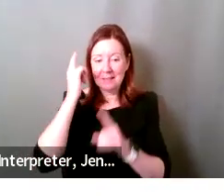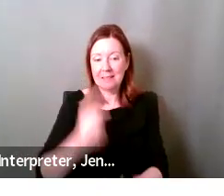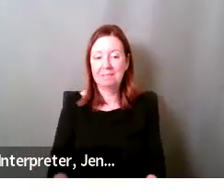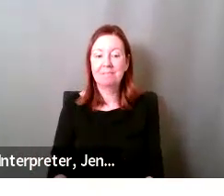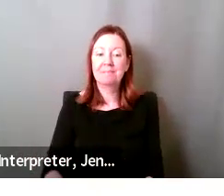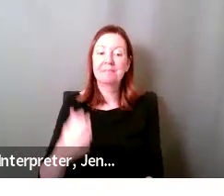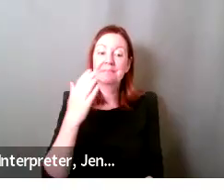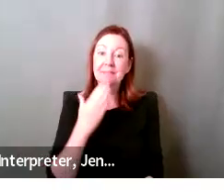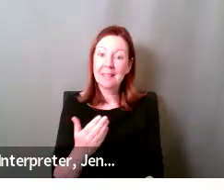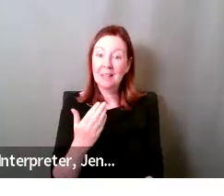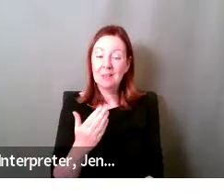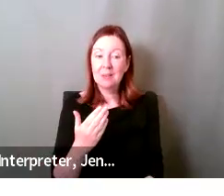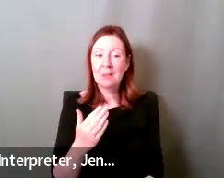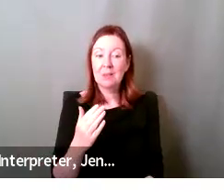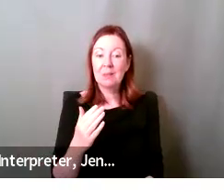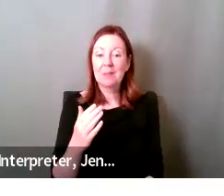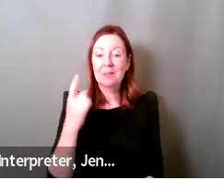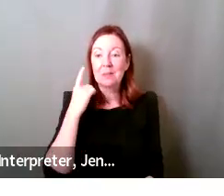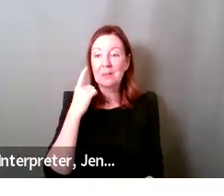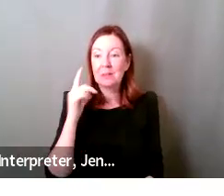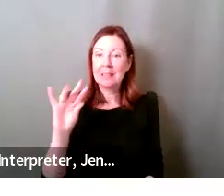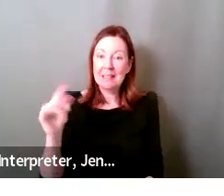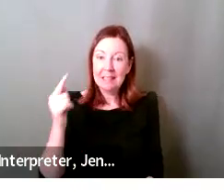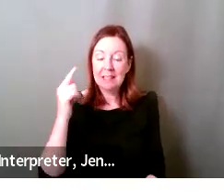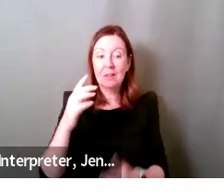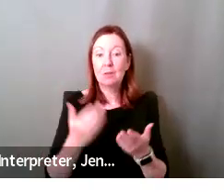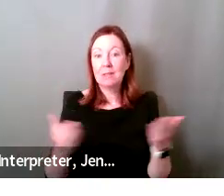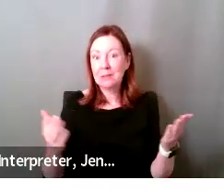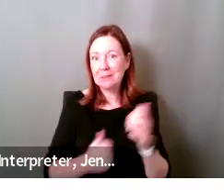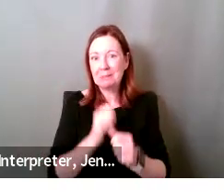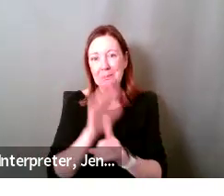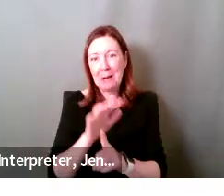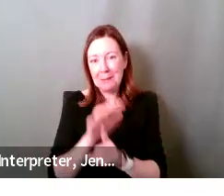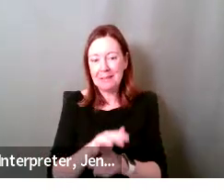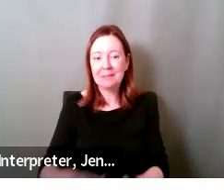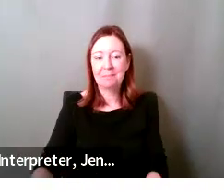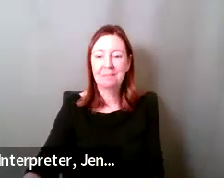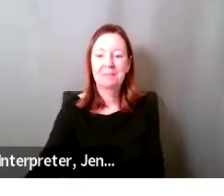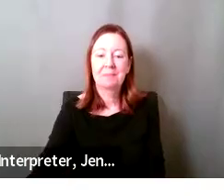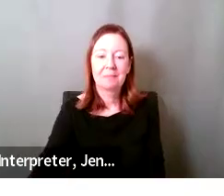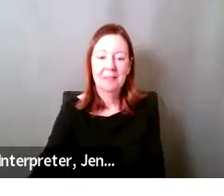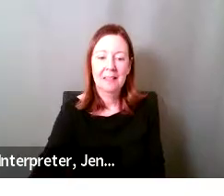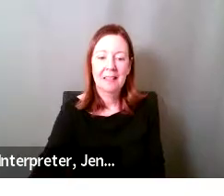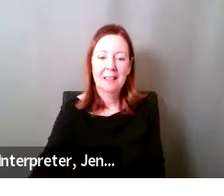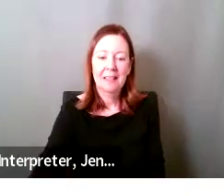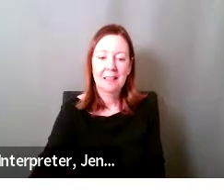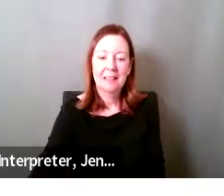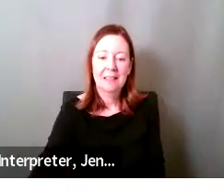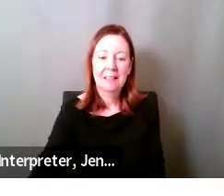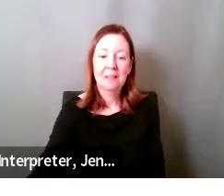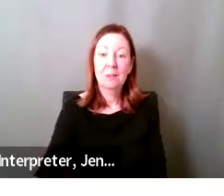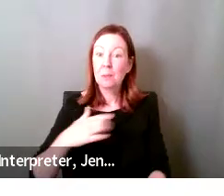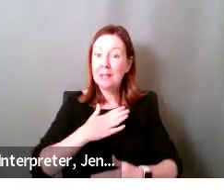Thank you, King. As always, the resource section is the most popular. We appreciate everyone taking